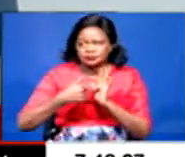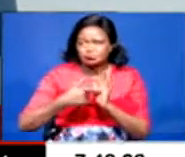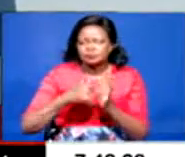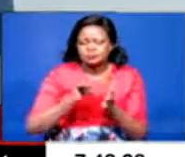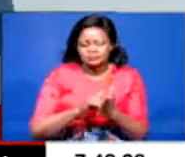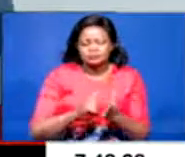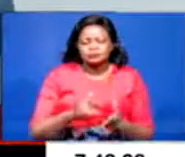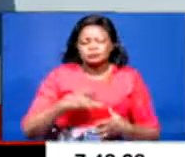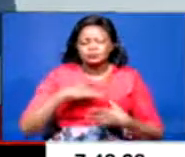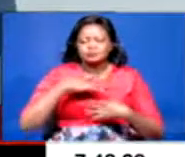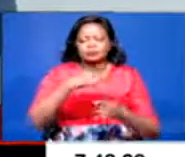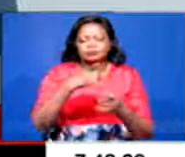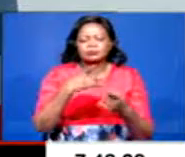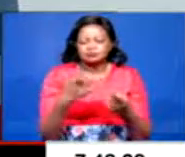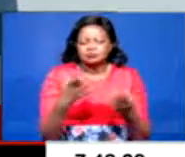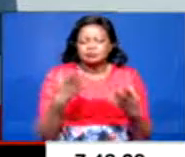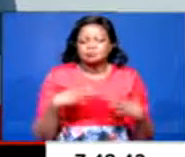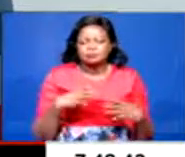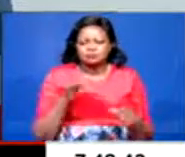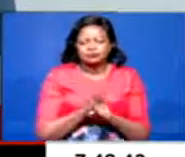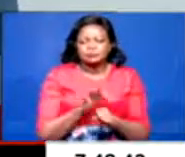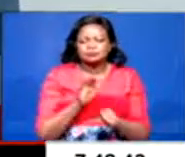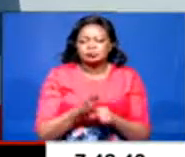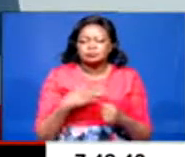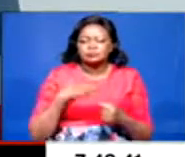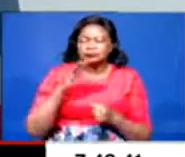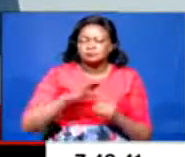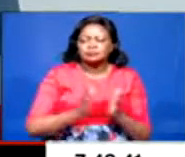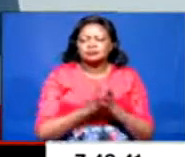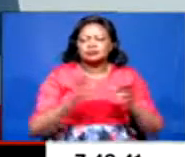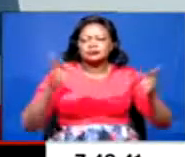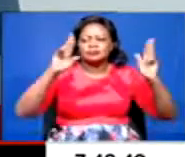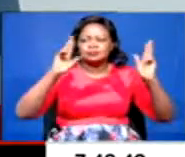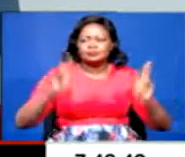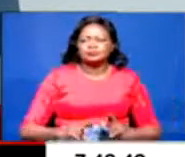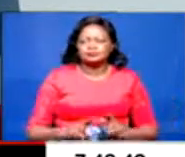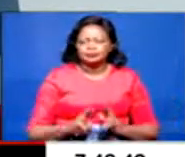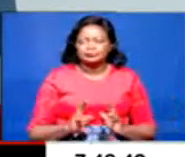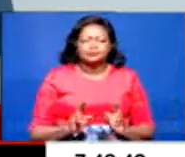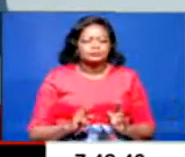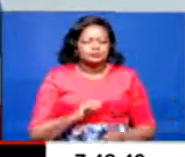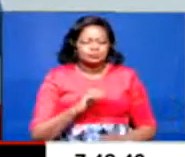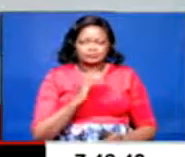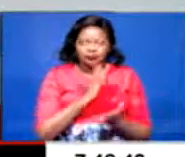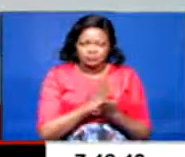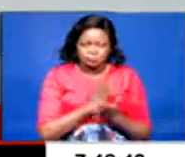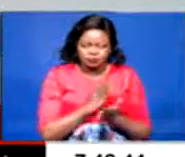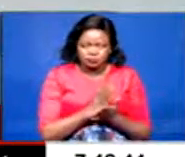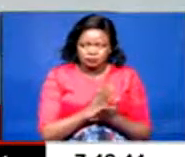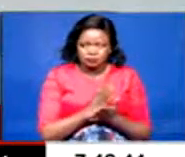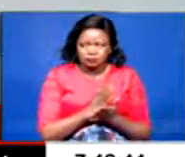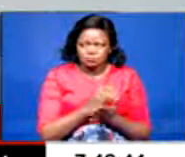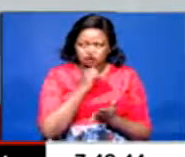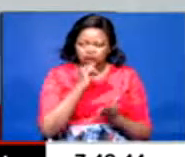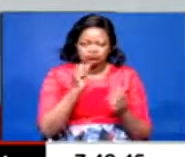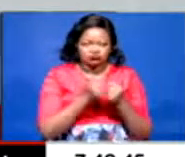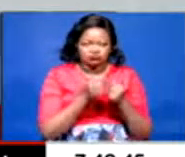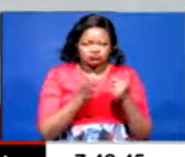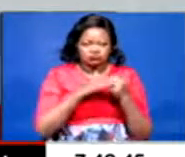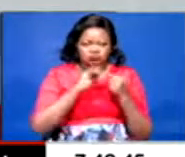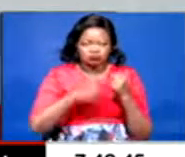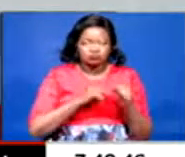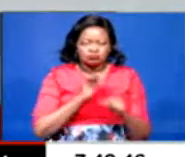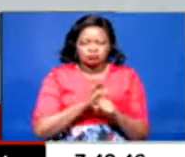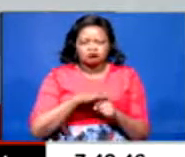Kenya election has locally and even regionally. That is true, and it's not just the 18,000. There are many more Kenyans who